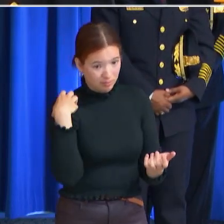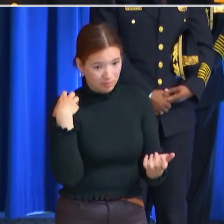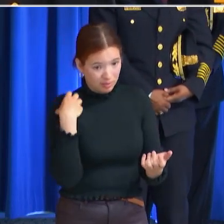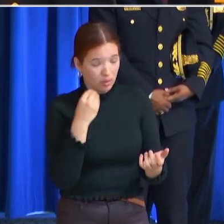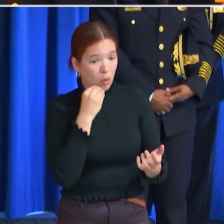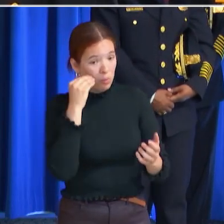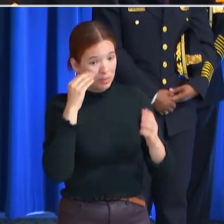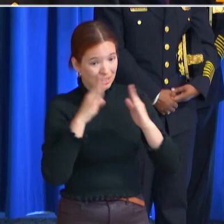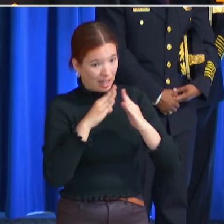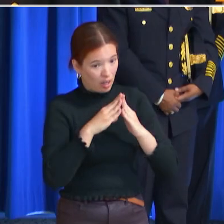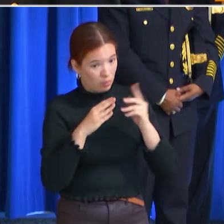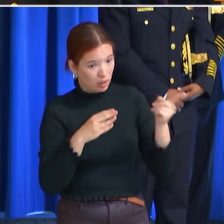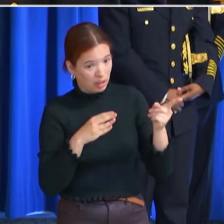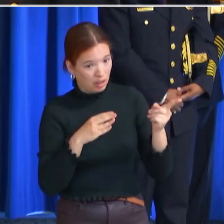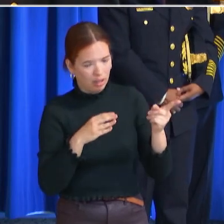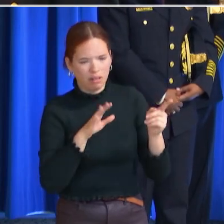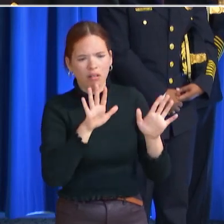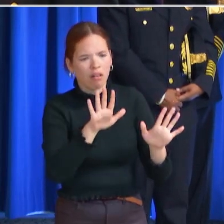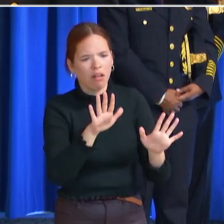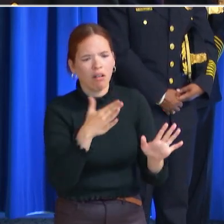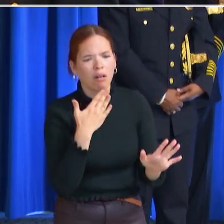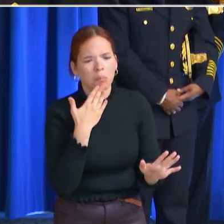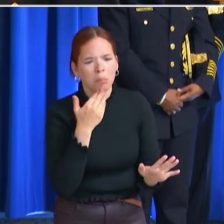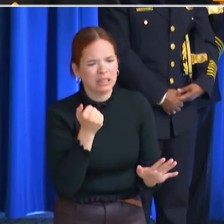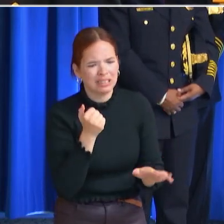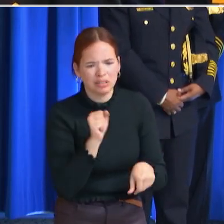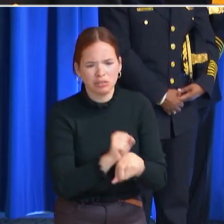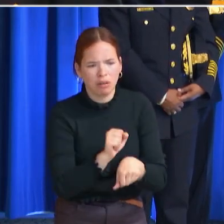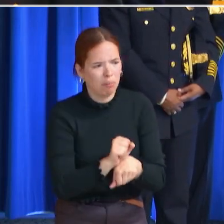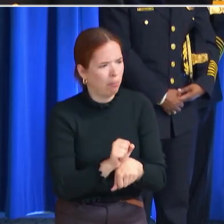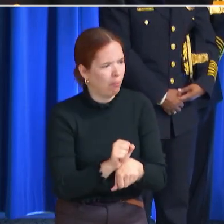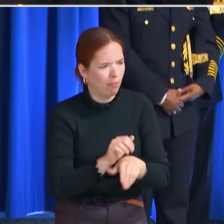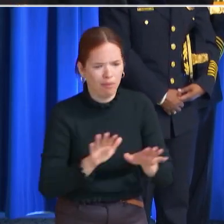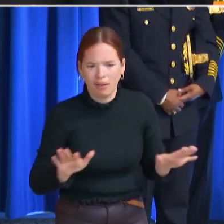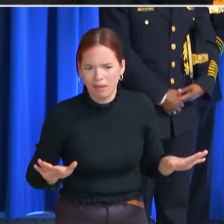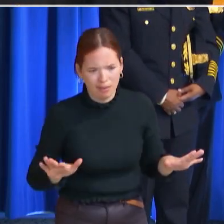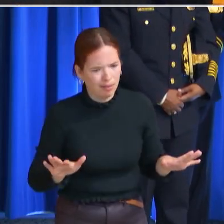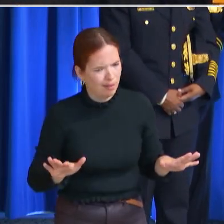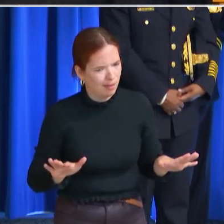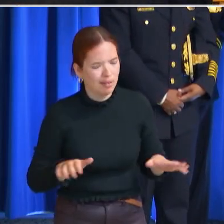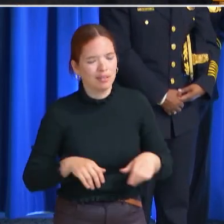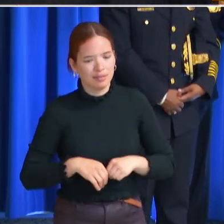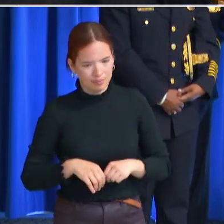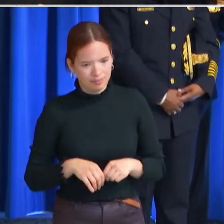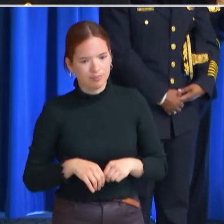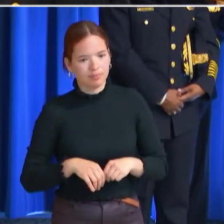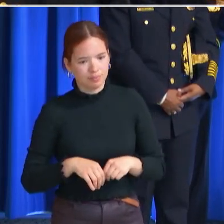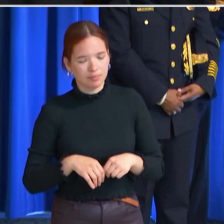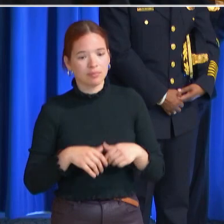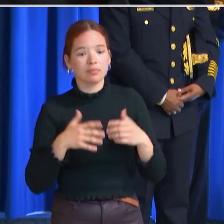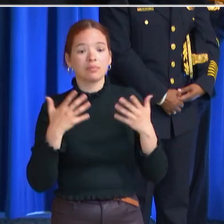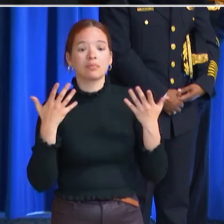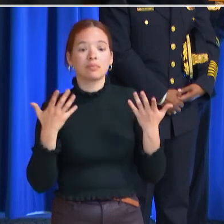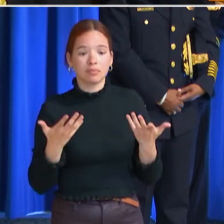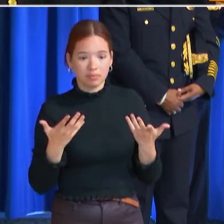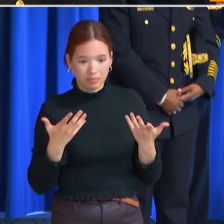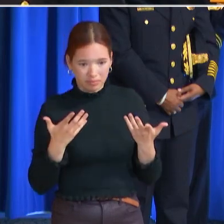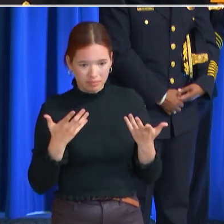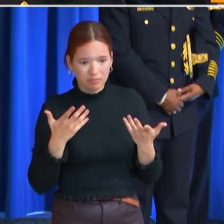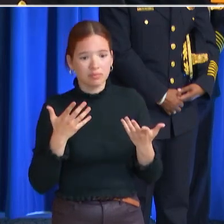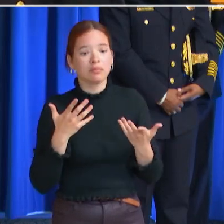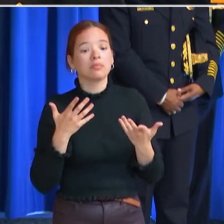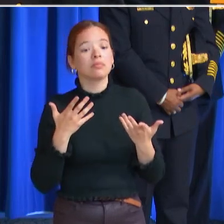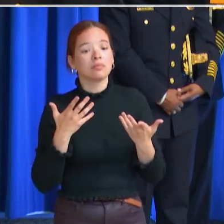the best job you can ever have. And so to be a part of his